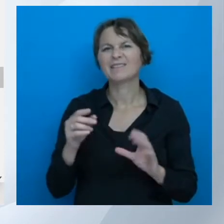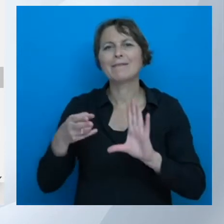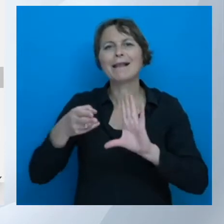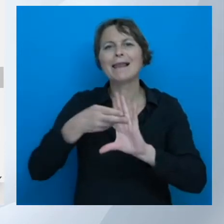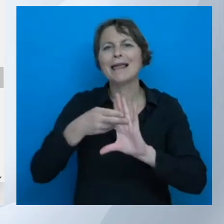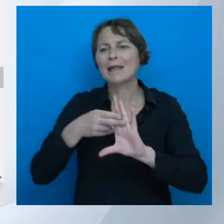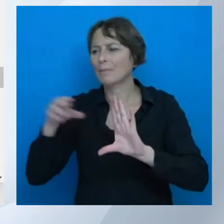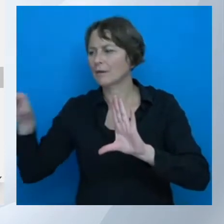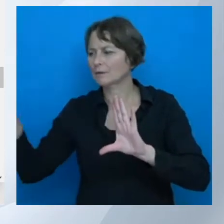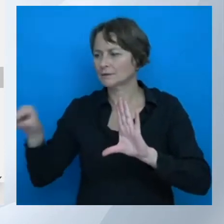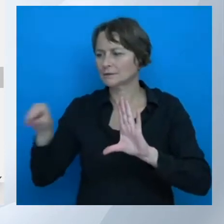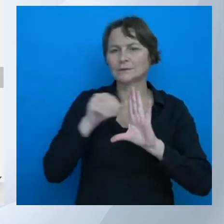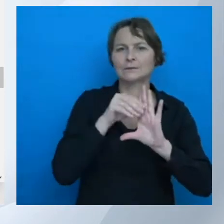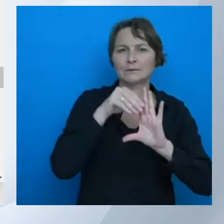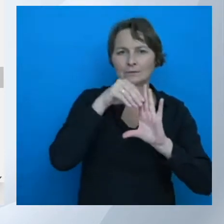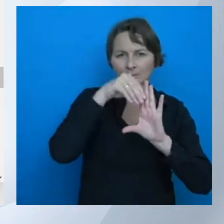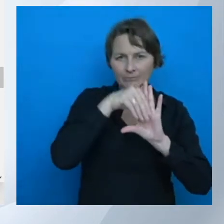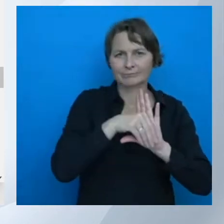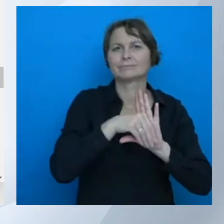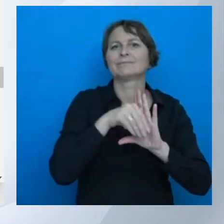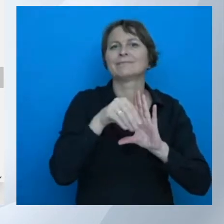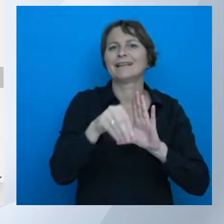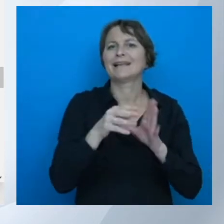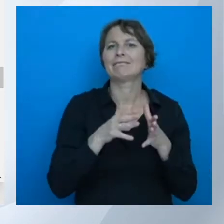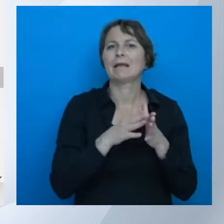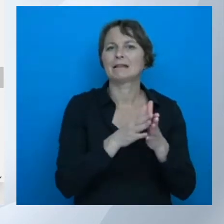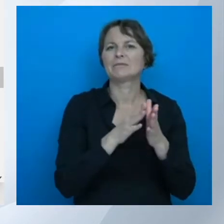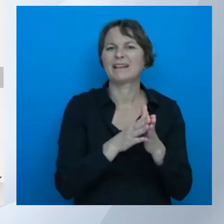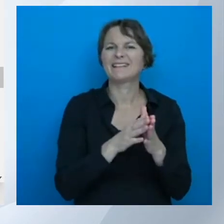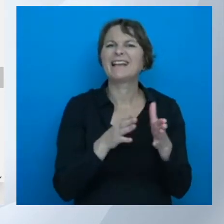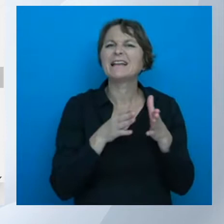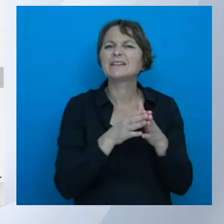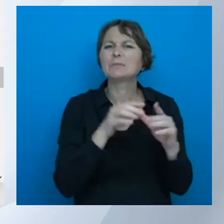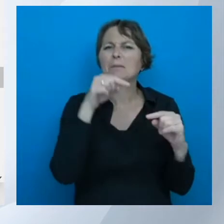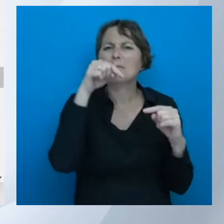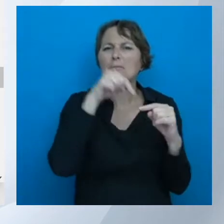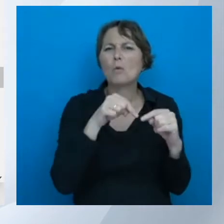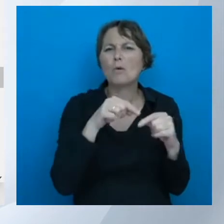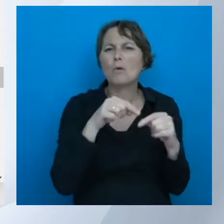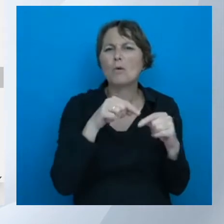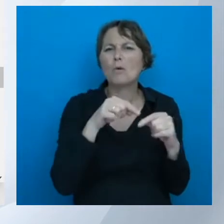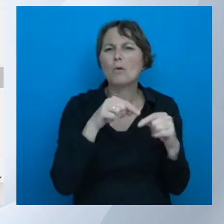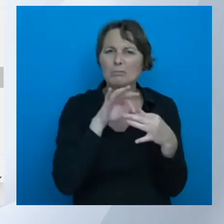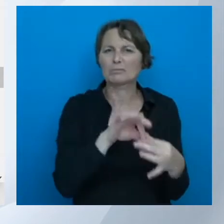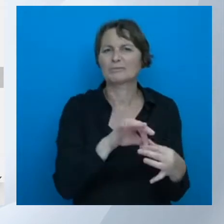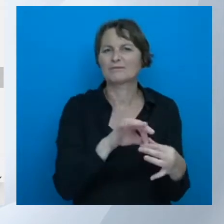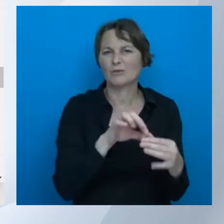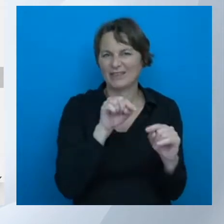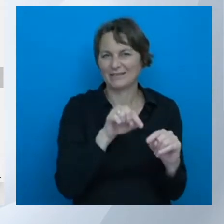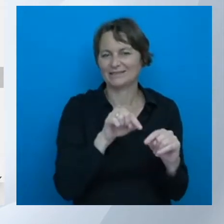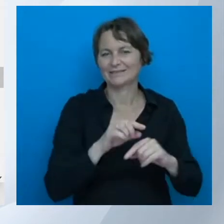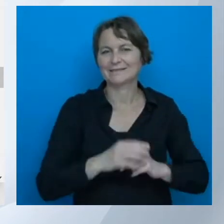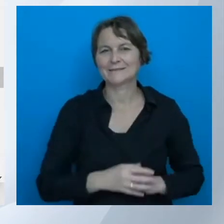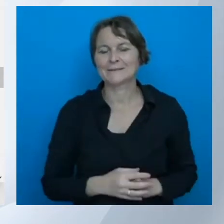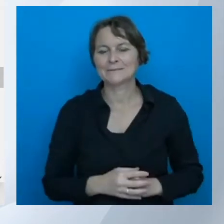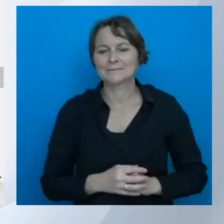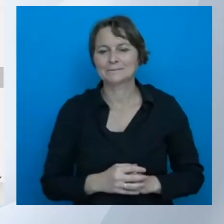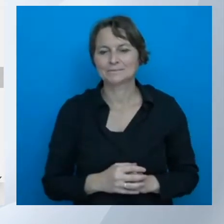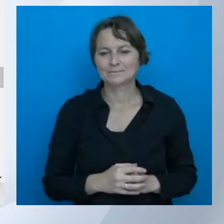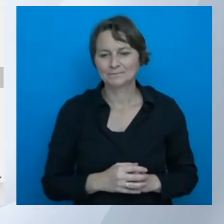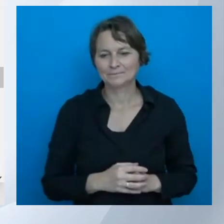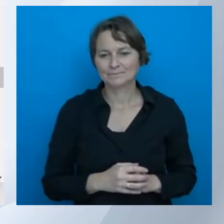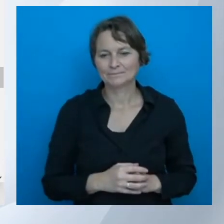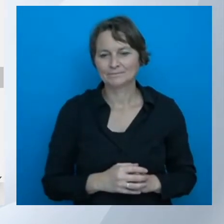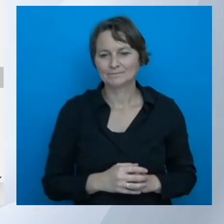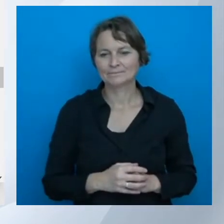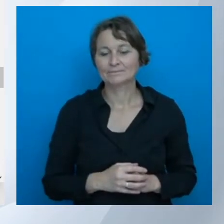And then we explain the prediction locally about the specific string. And for this step, I chose data from the